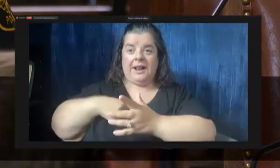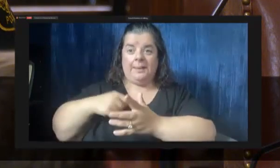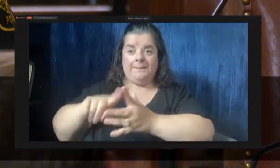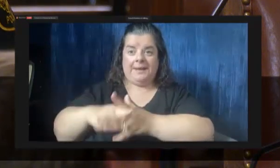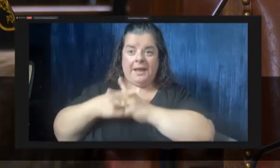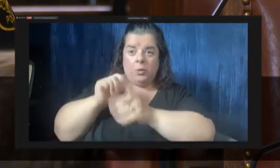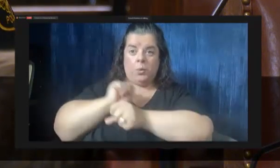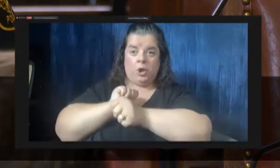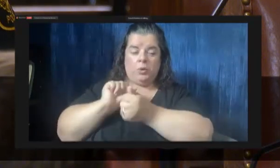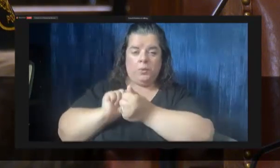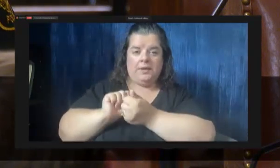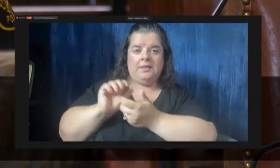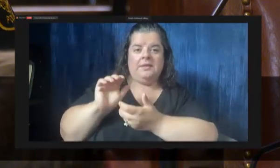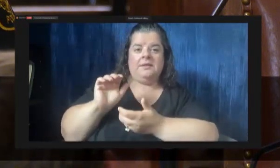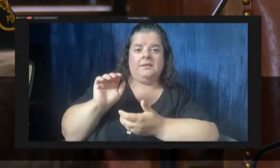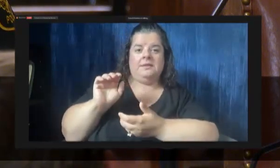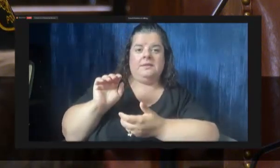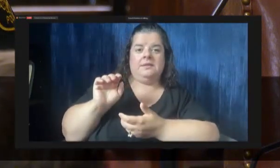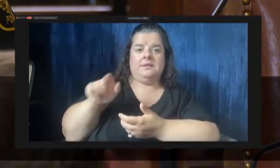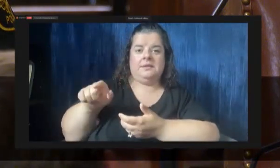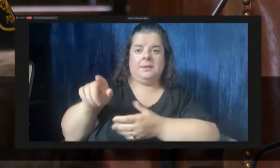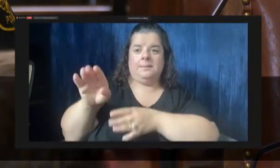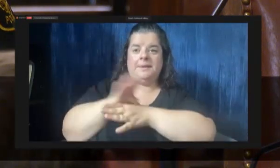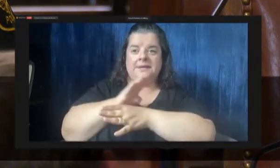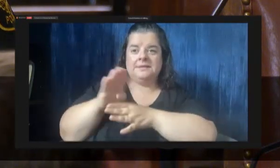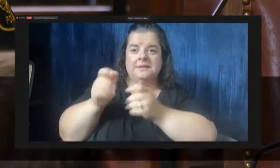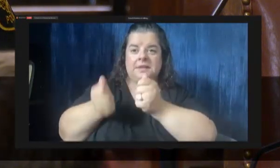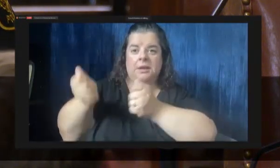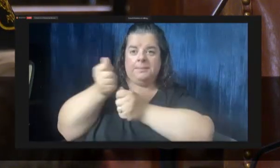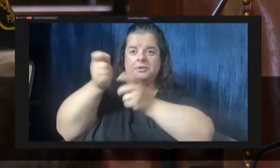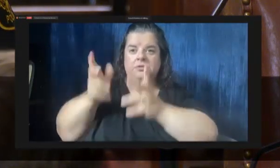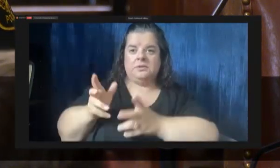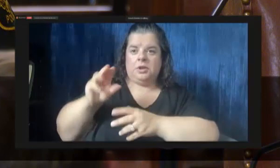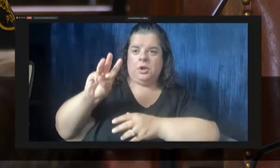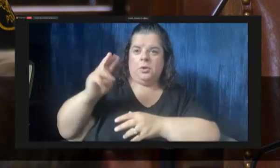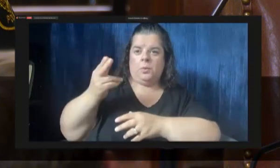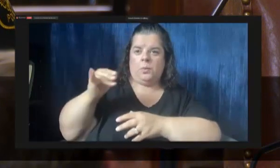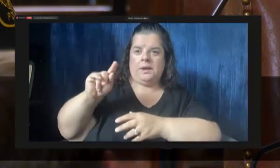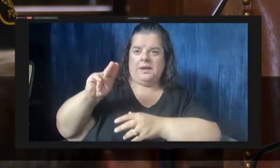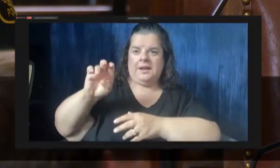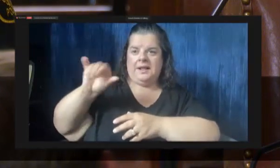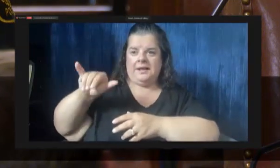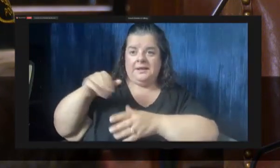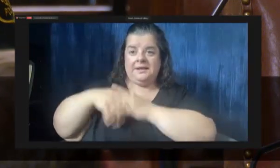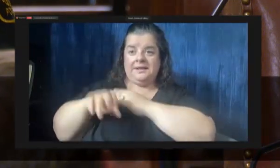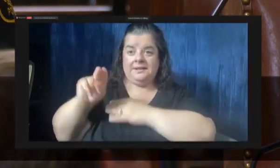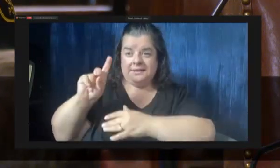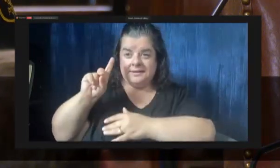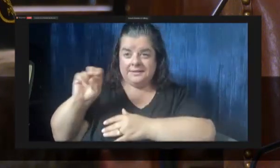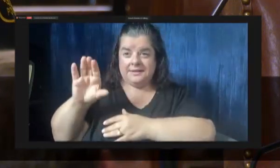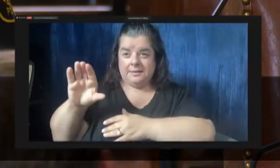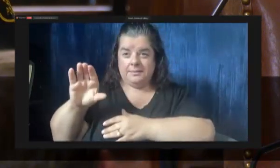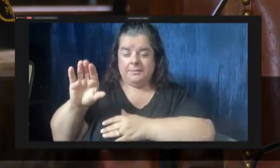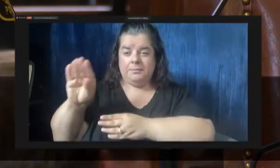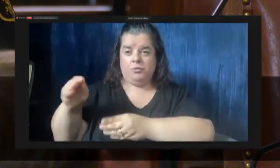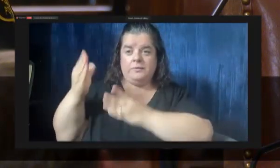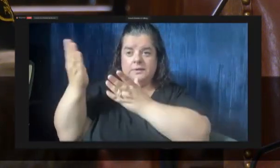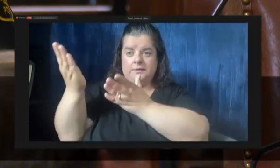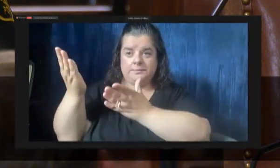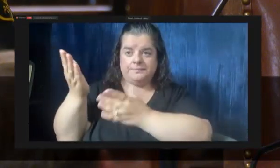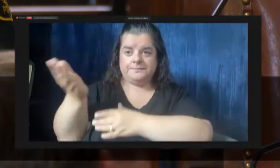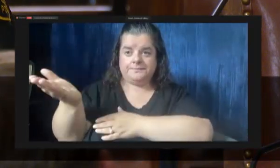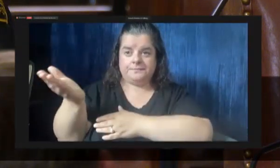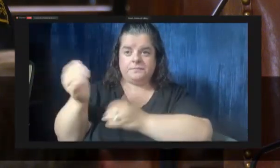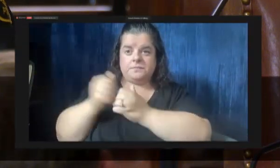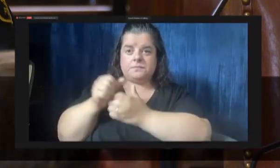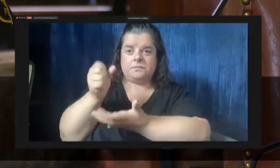then Business Administrator Whitney Nicholson in December, providing her with approval